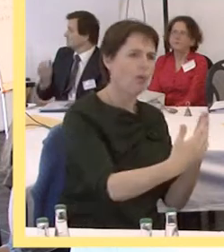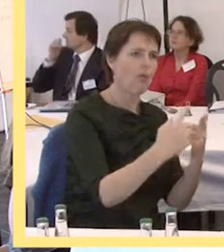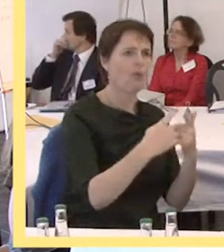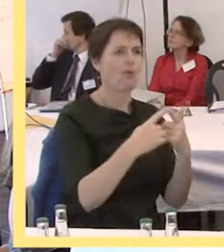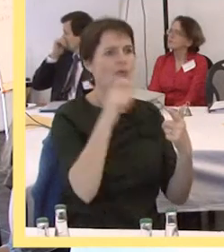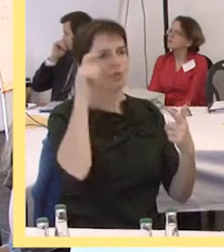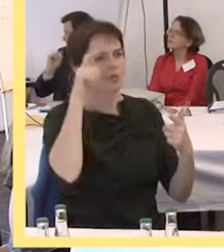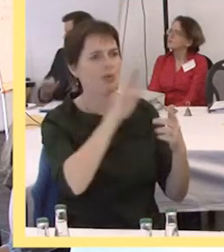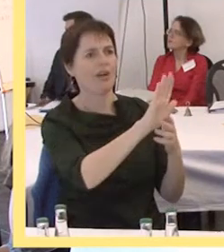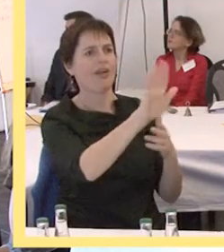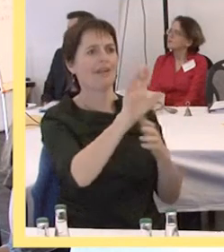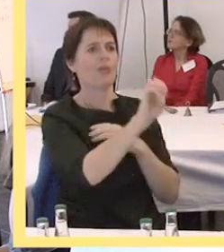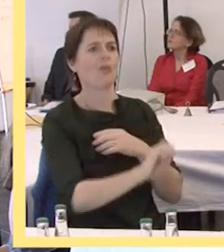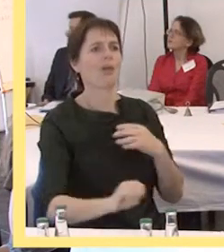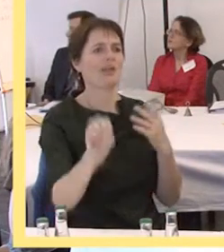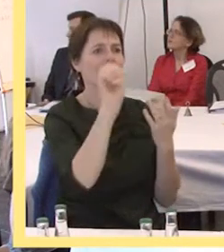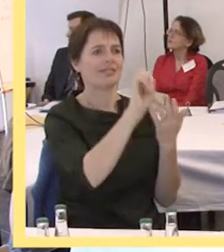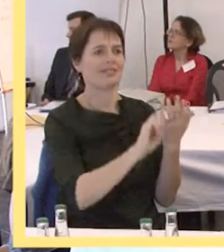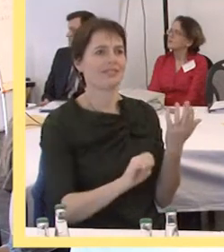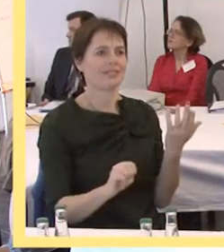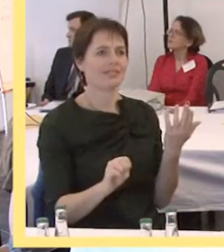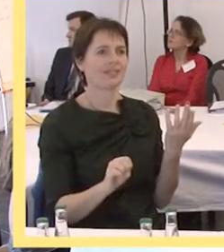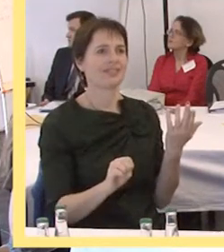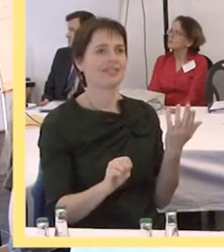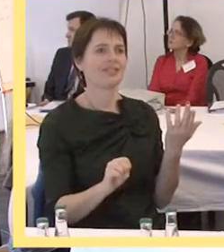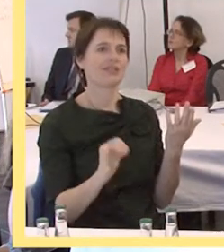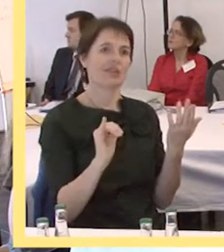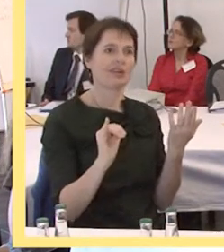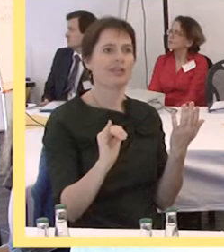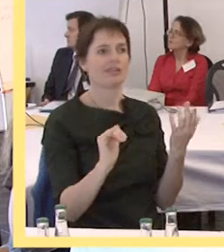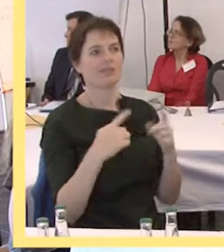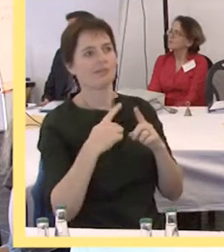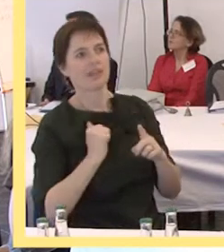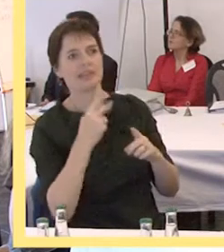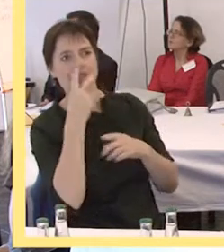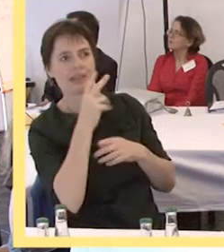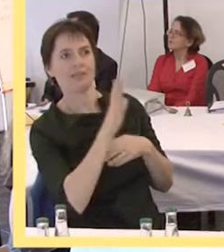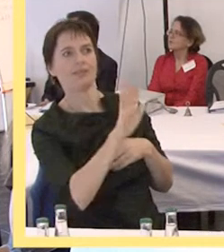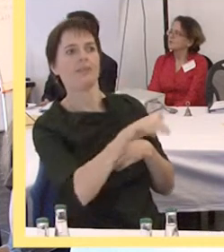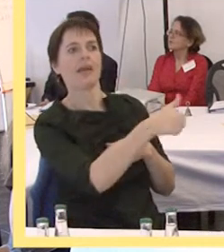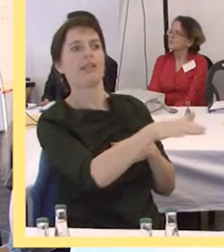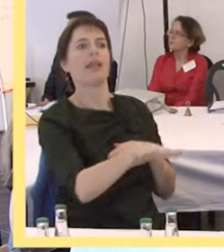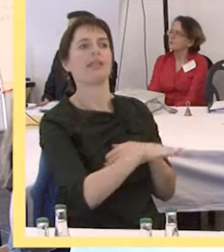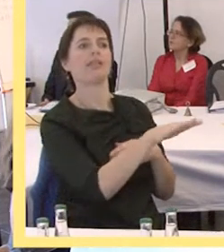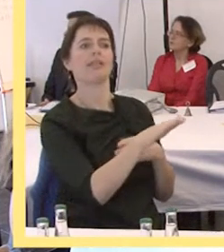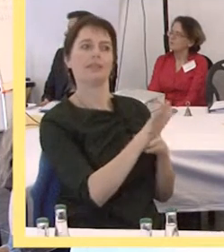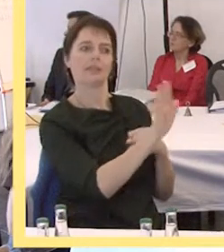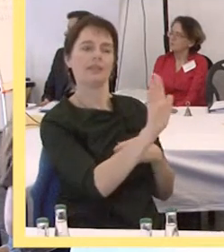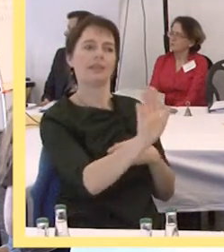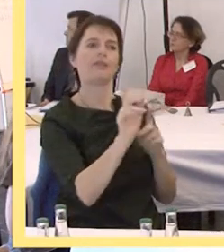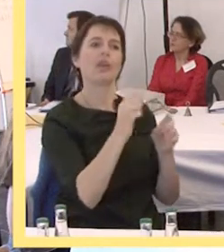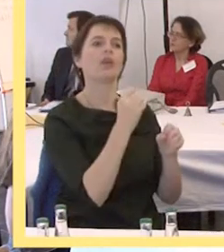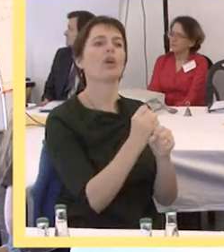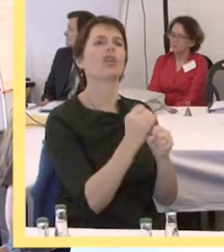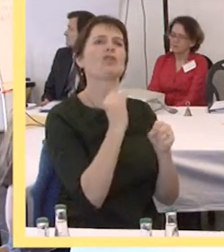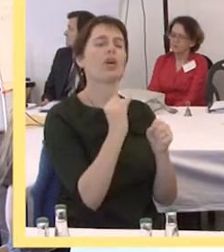been mentioned yesterday, how things are done in each country. So how can we translate these international